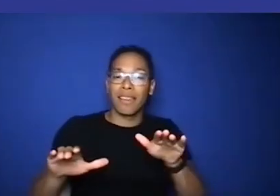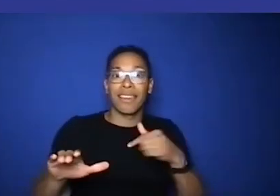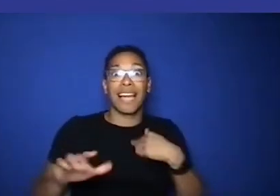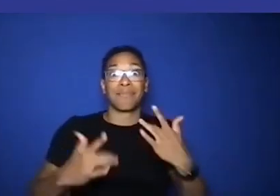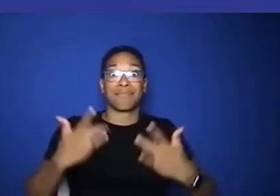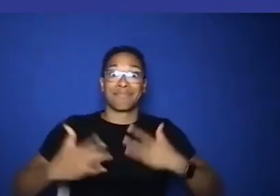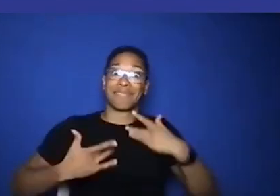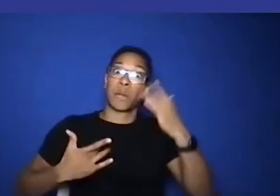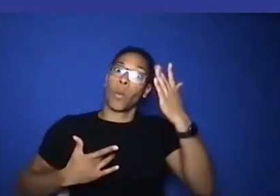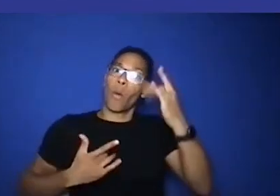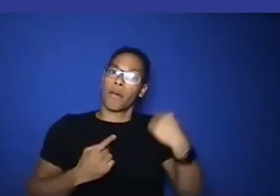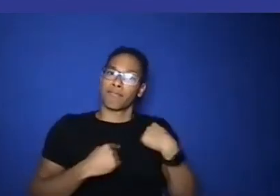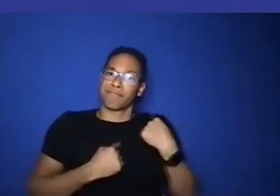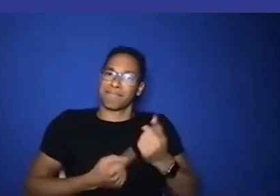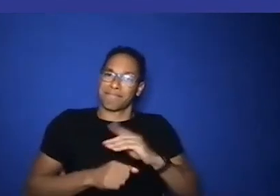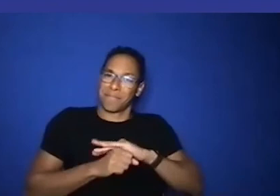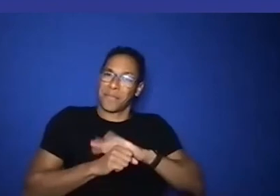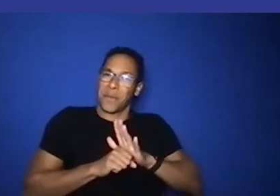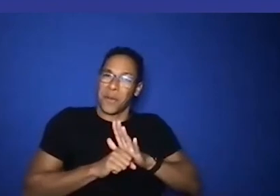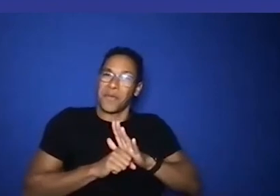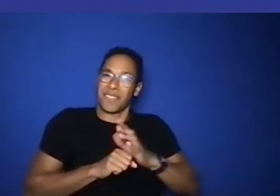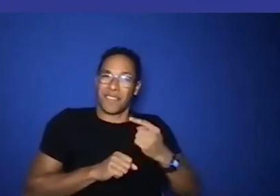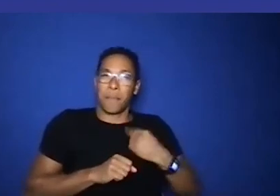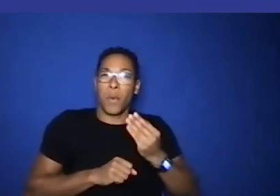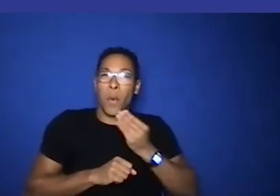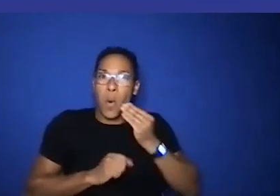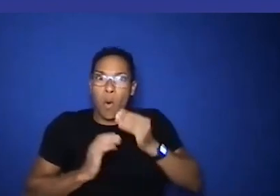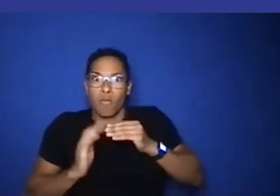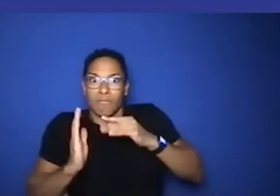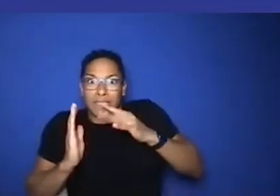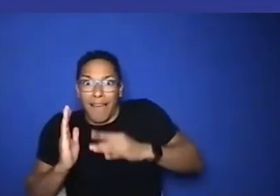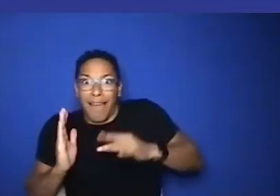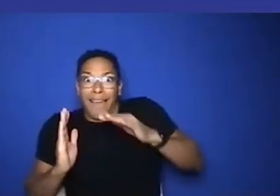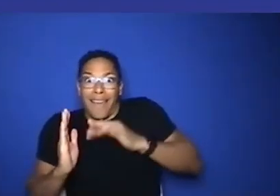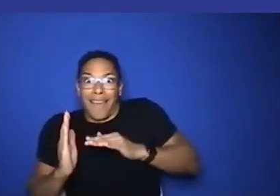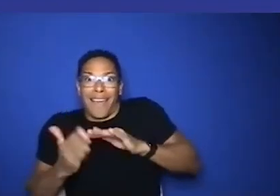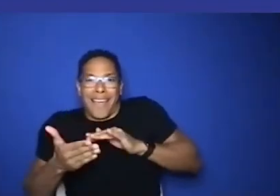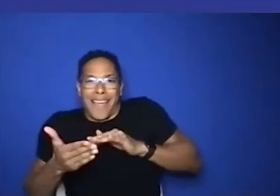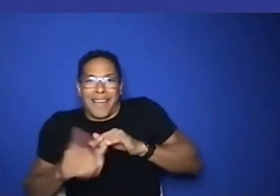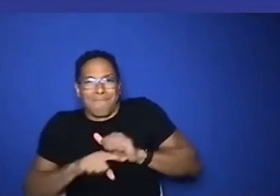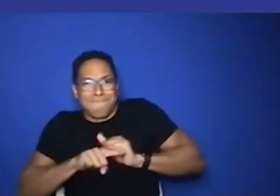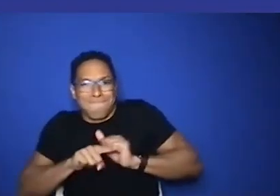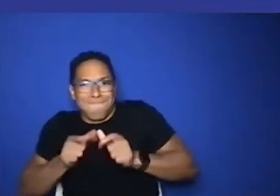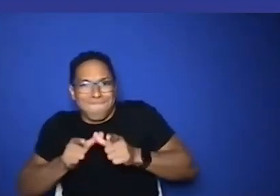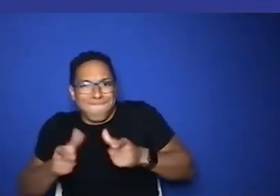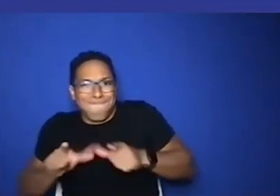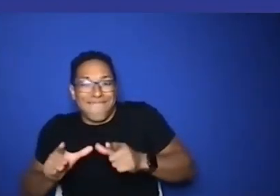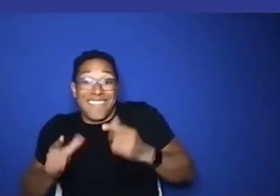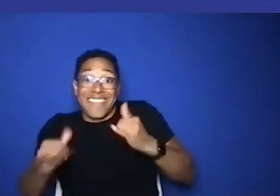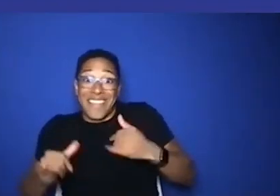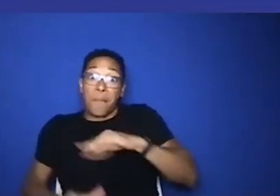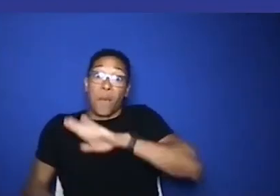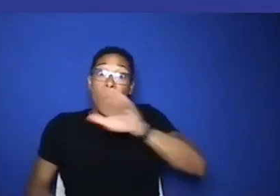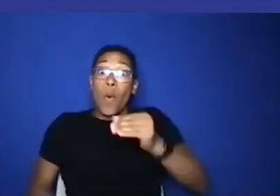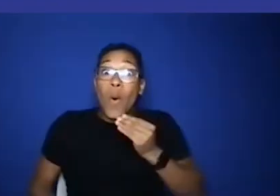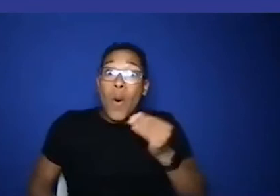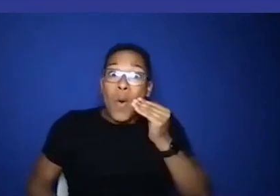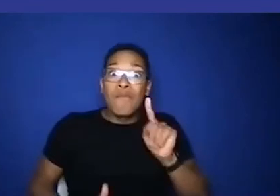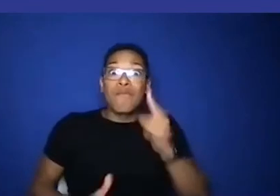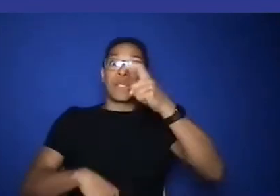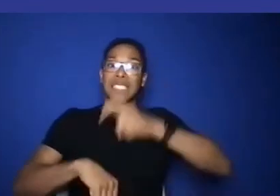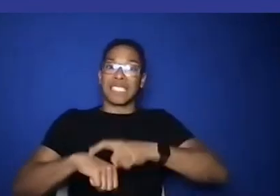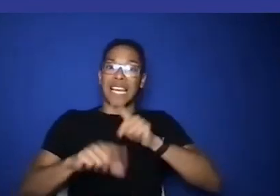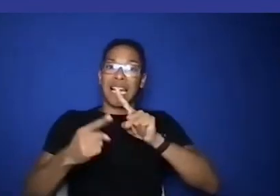speak my first words and that I've learned anew in this language on my homelands.